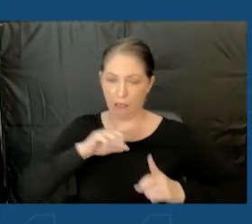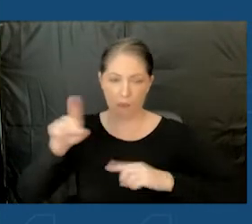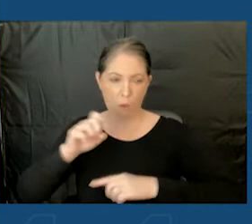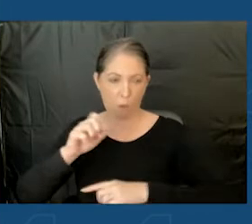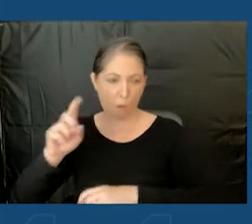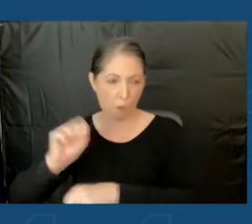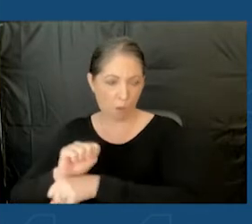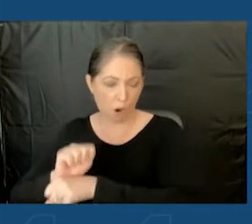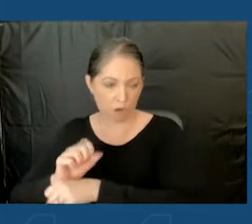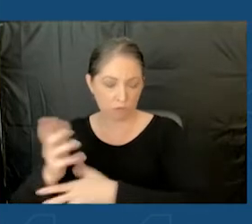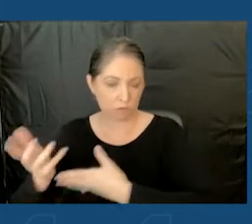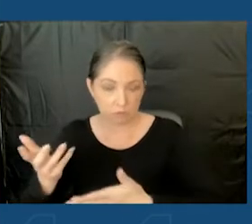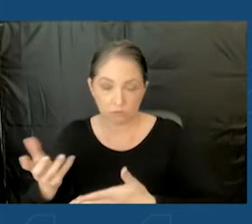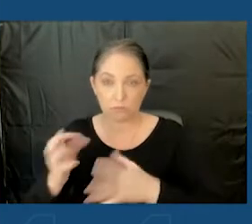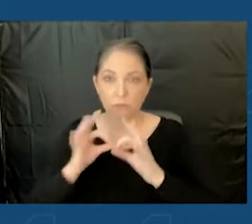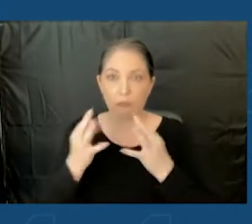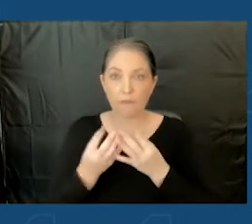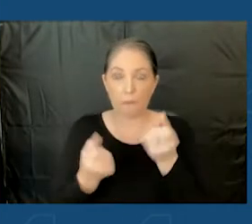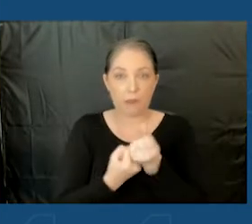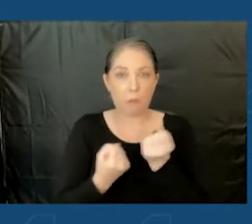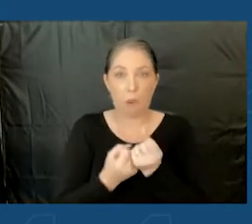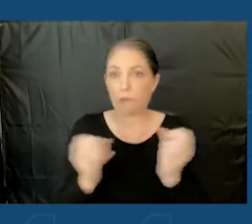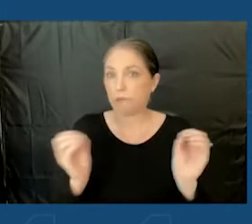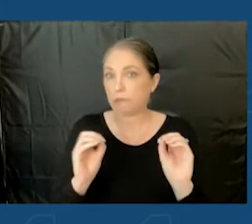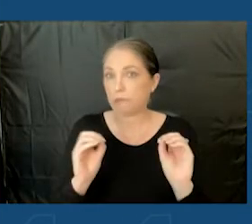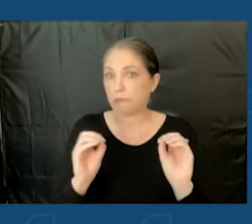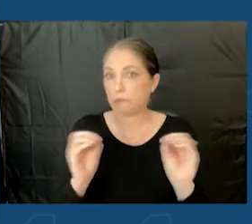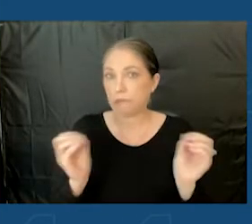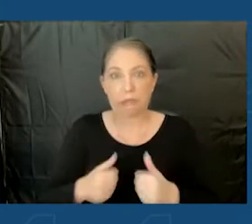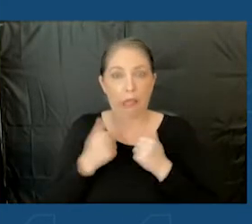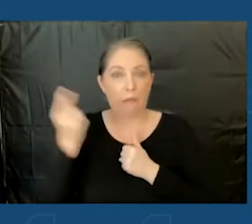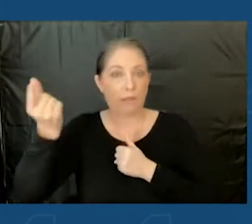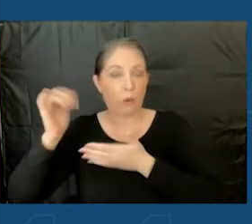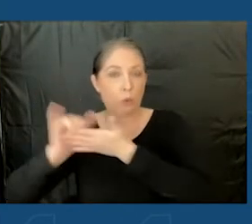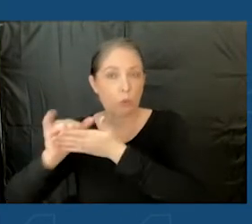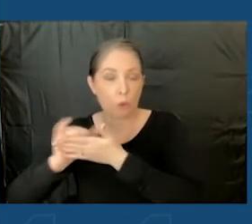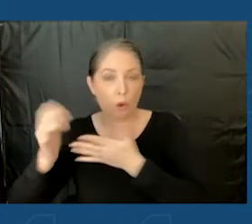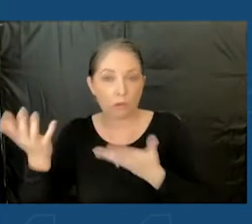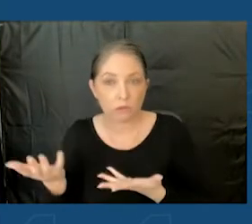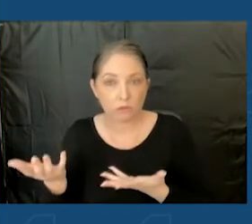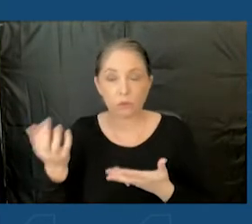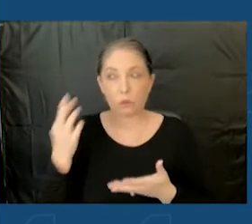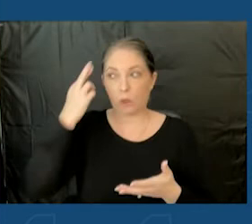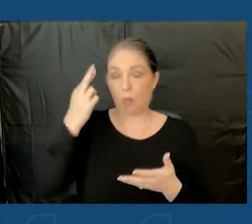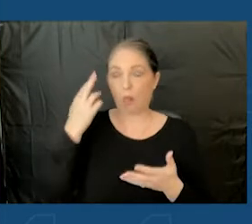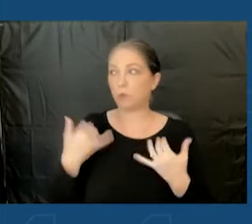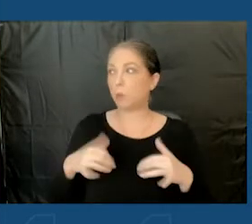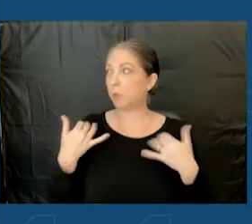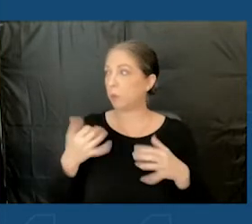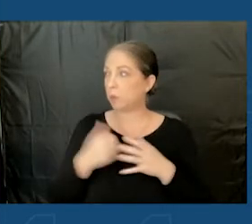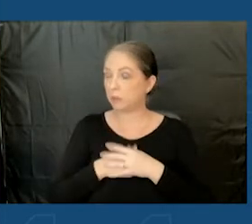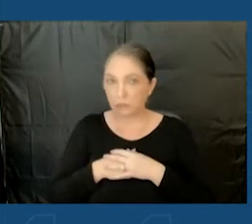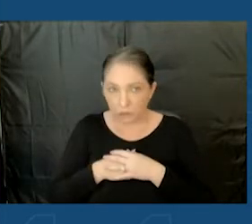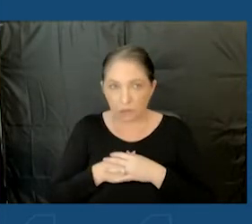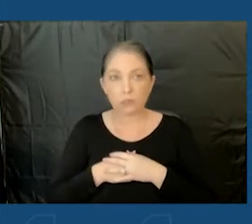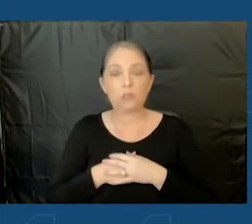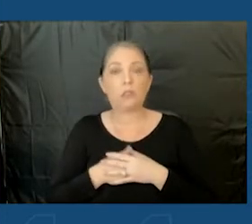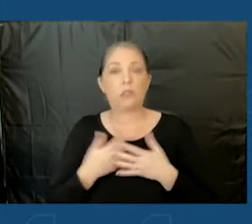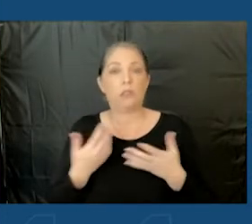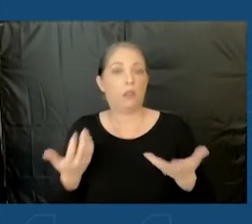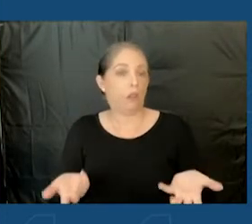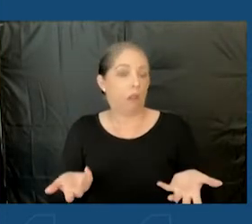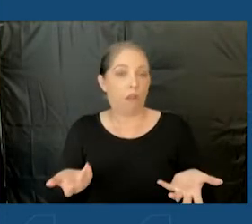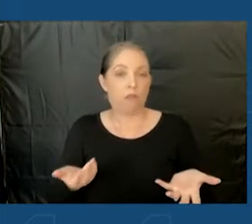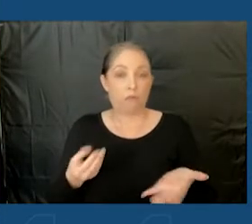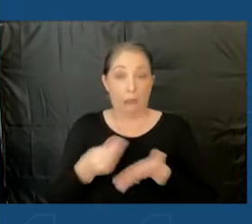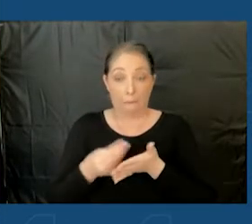support. They all lived back home in New York, and realized back then that I'd have to sacrifice the